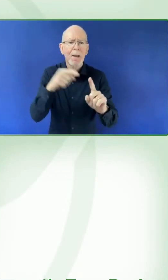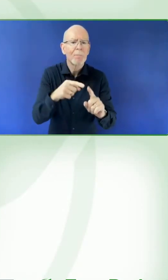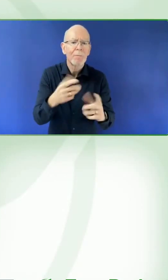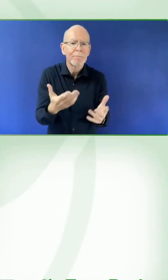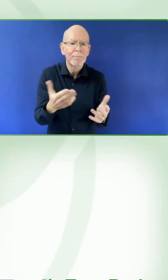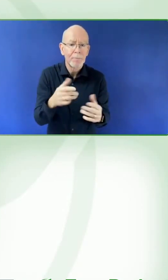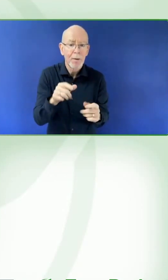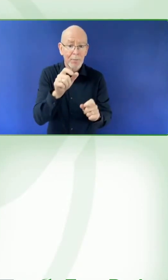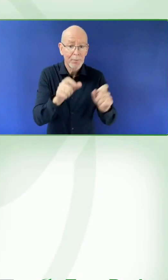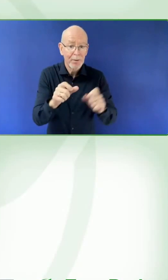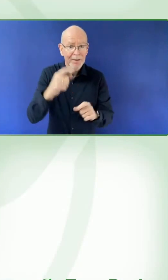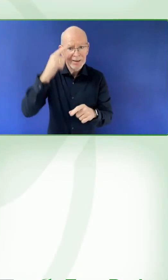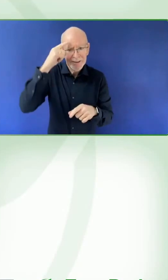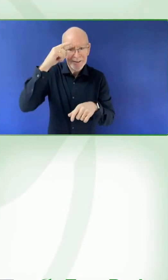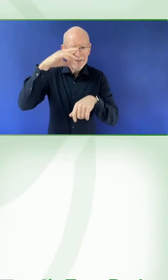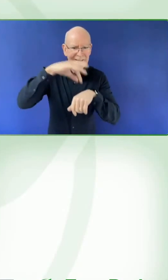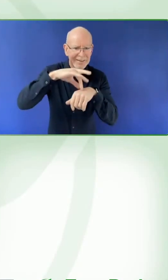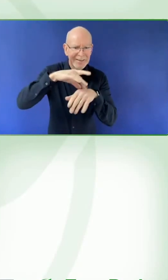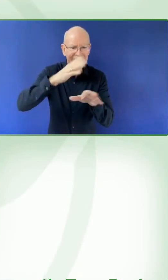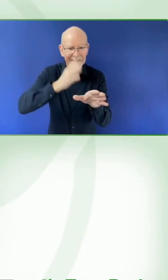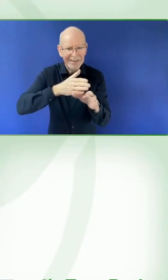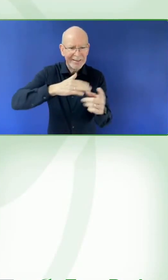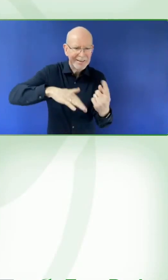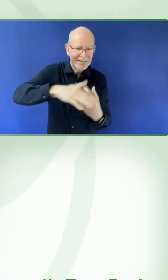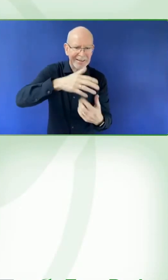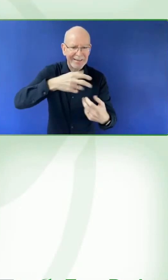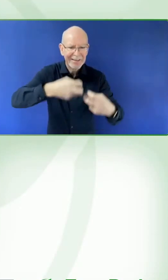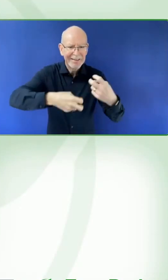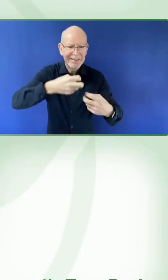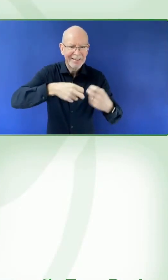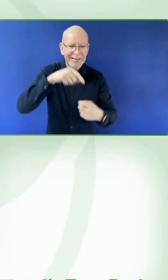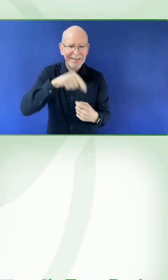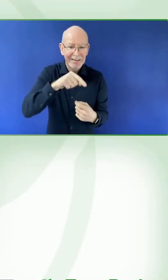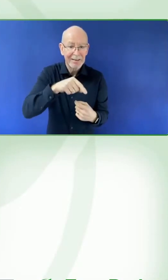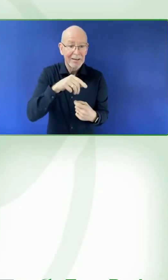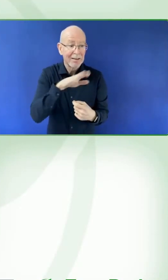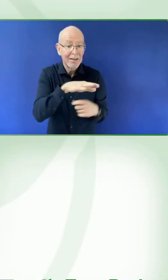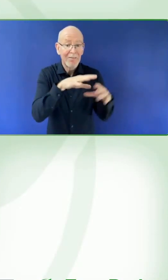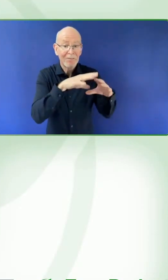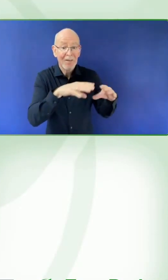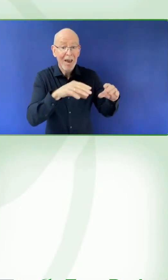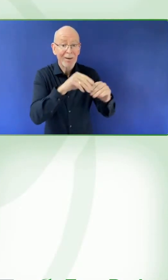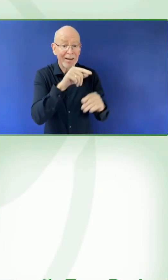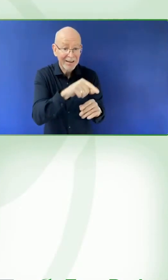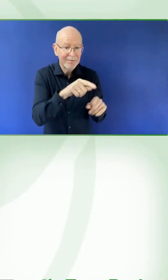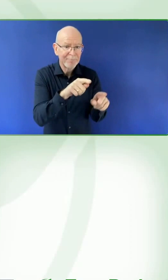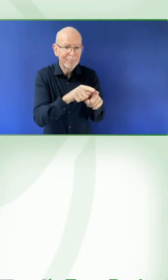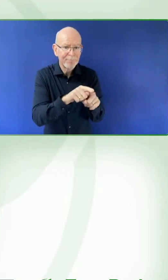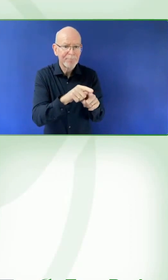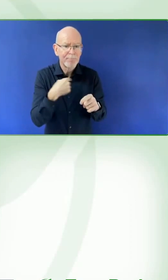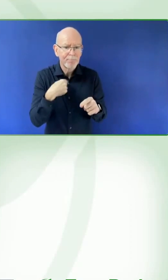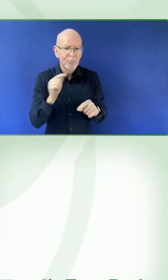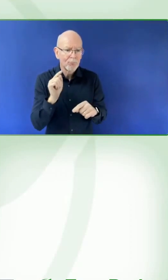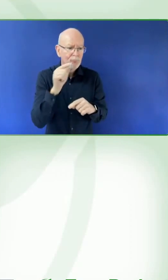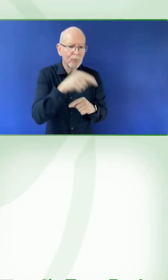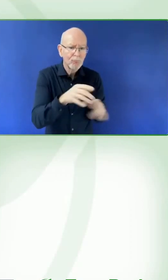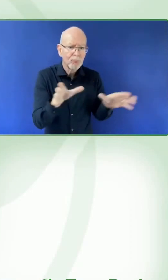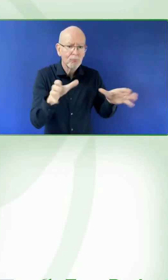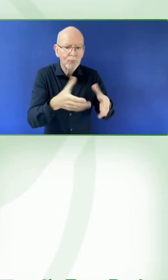the government level, health minister professional, human rights defenders, legal clinics